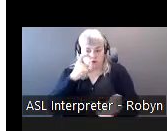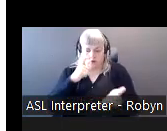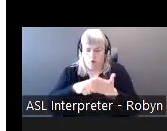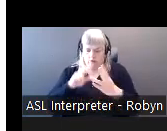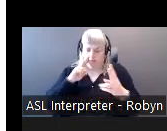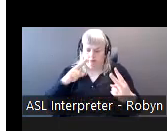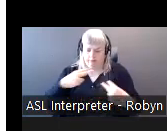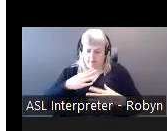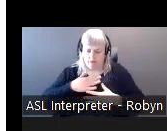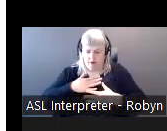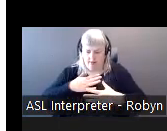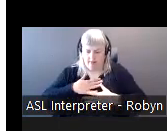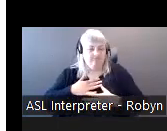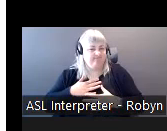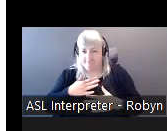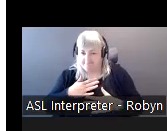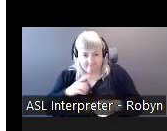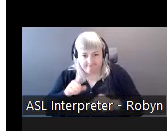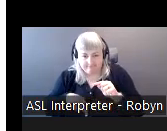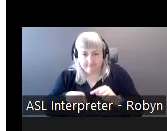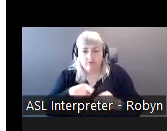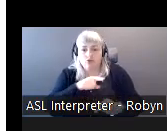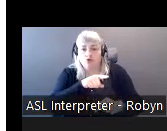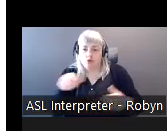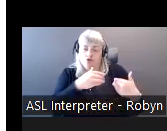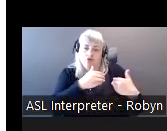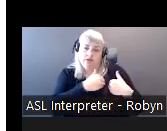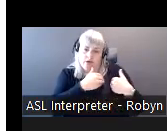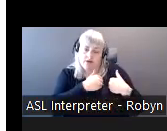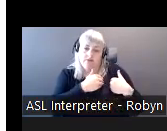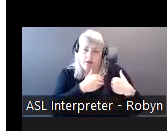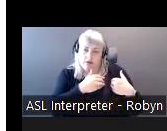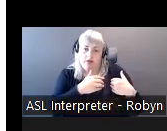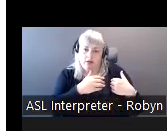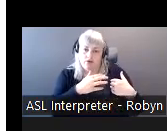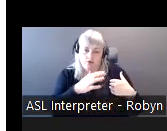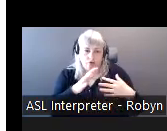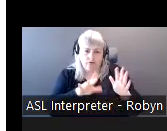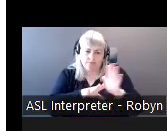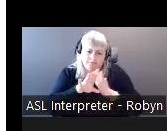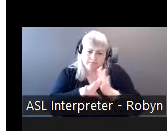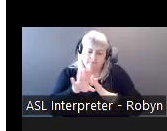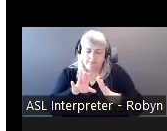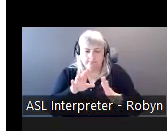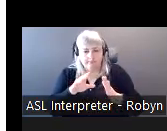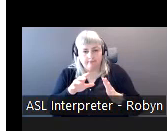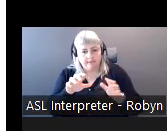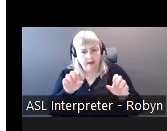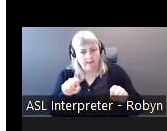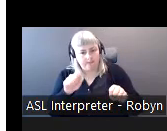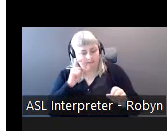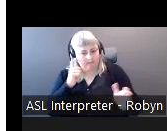that responsibility to grow your edges on that. However, it is not fair